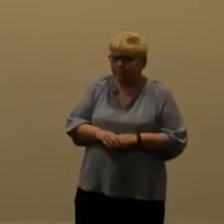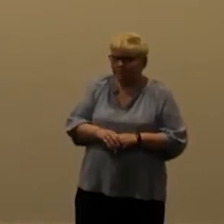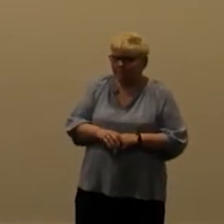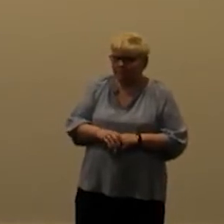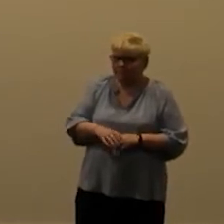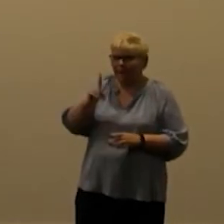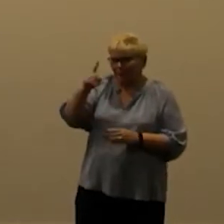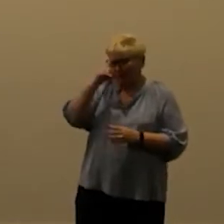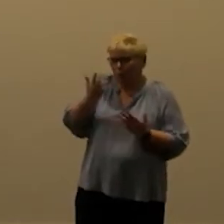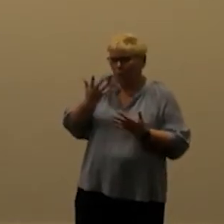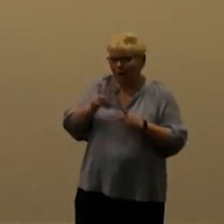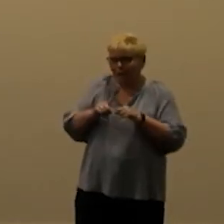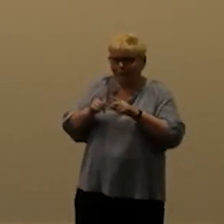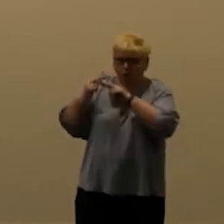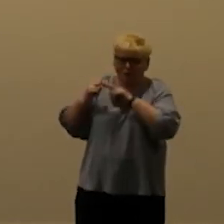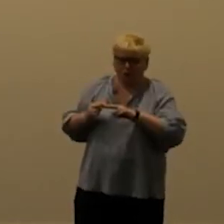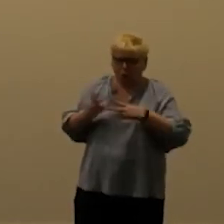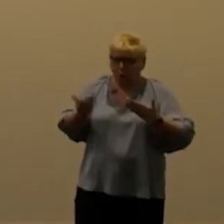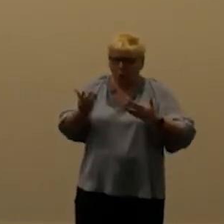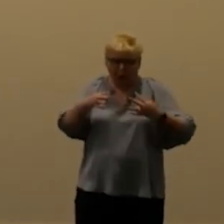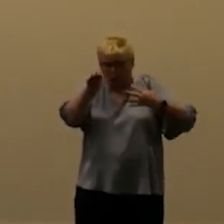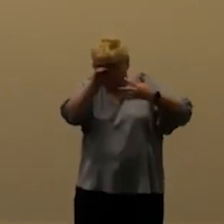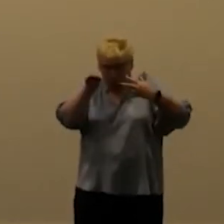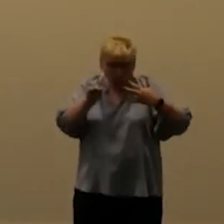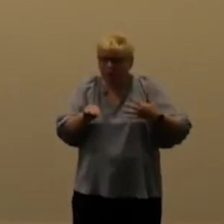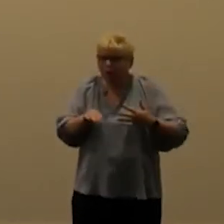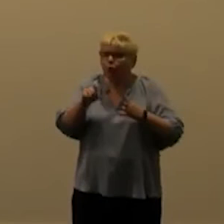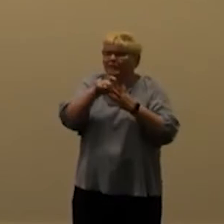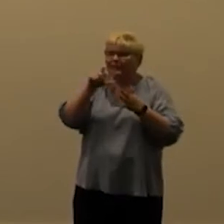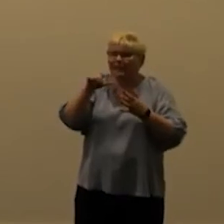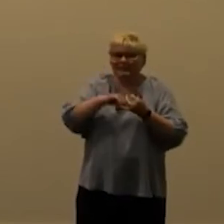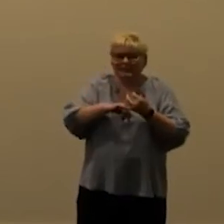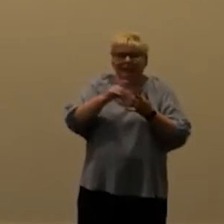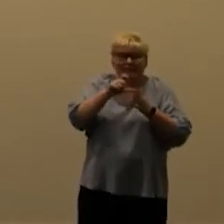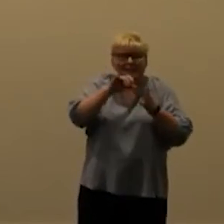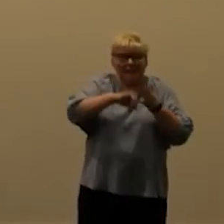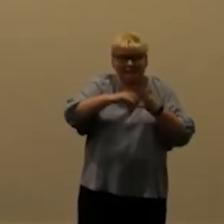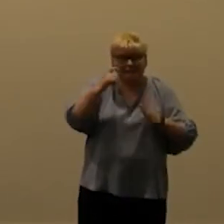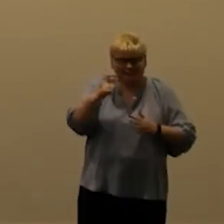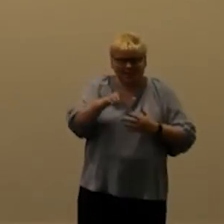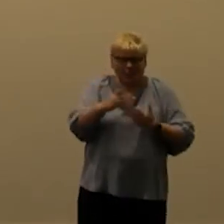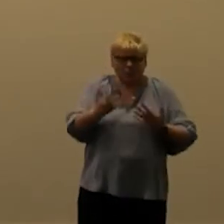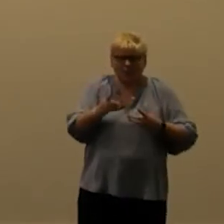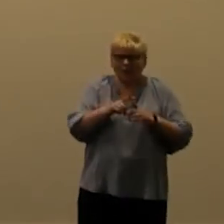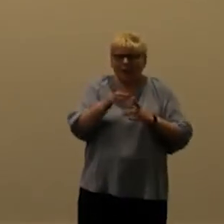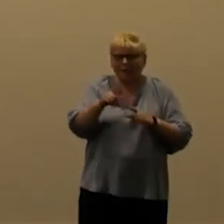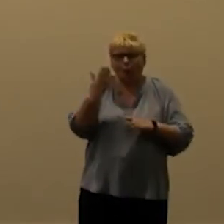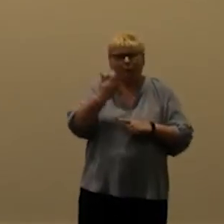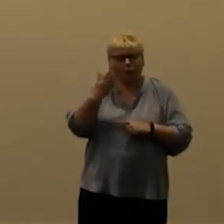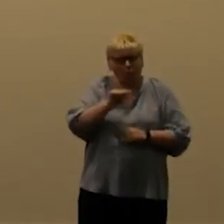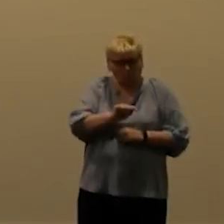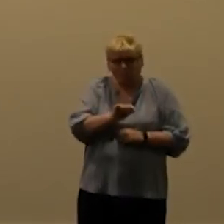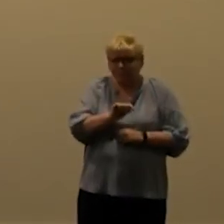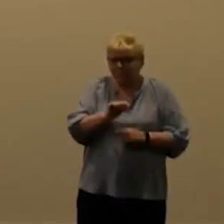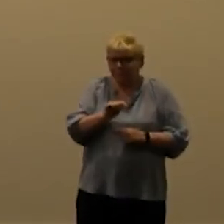traditionally sits as well. Where's DSC traditionally sits? So DSC traditionally sits with PowerShell, is really where it's at. So it's a Windows-based one. Terraform